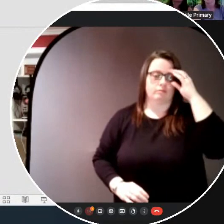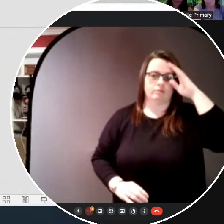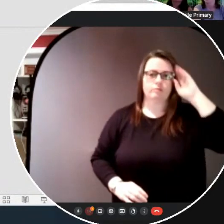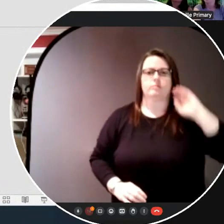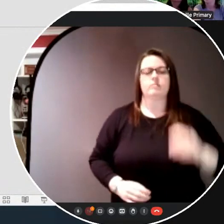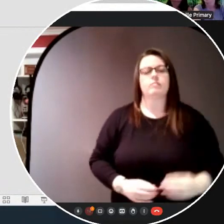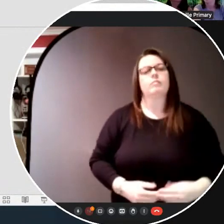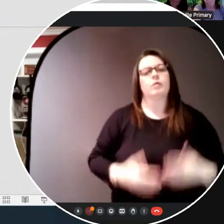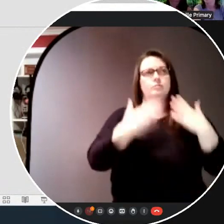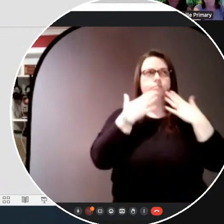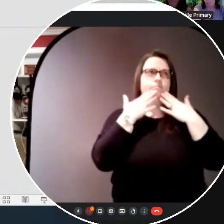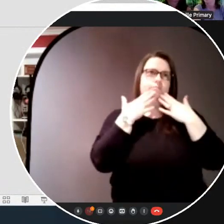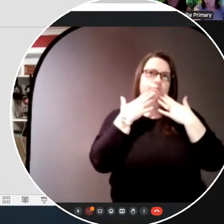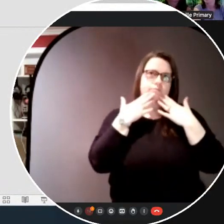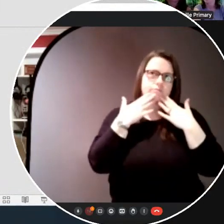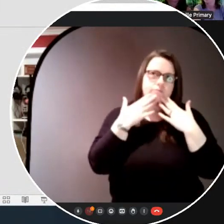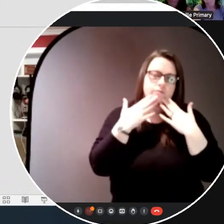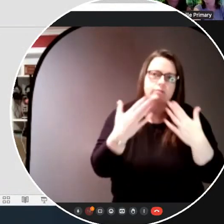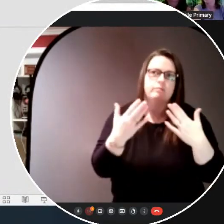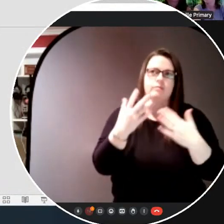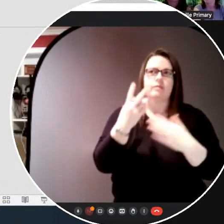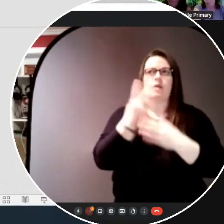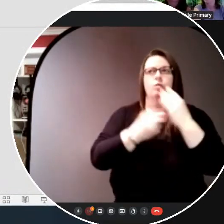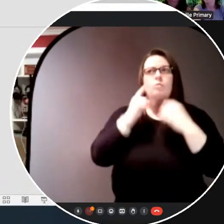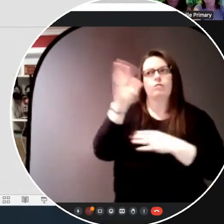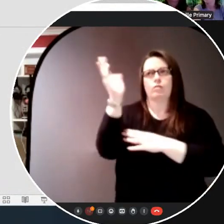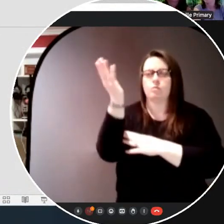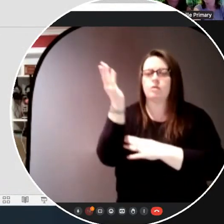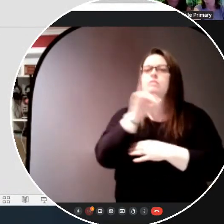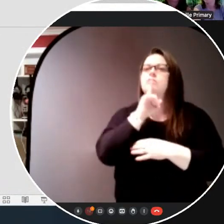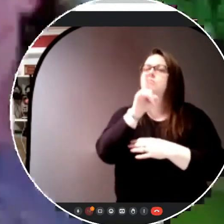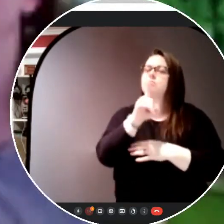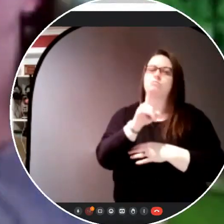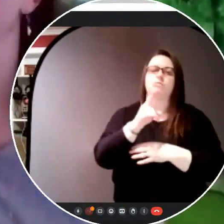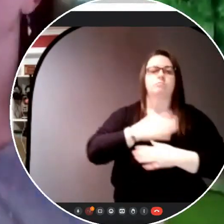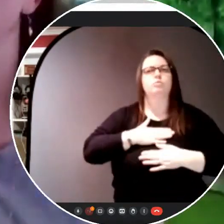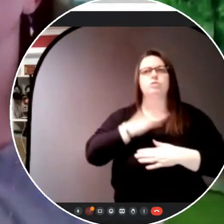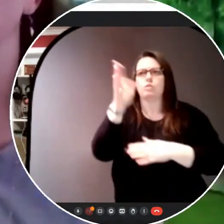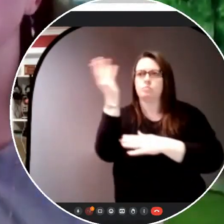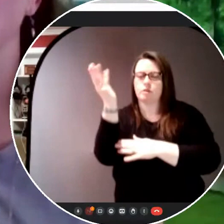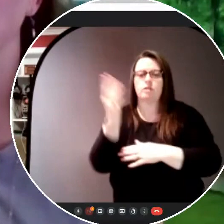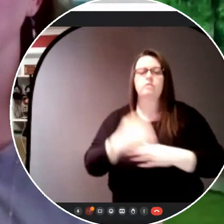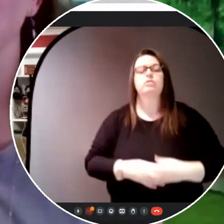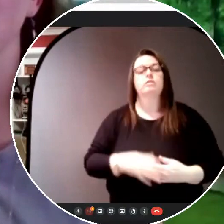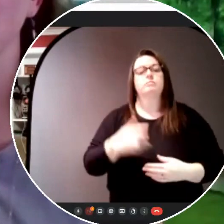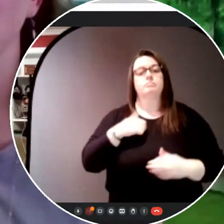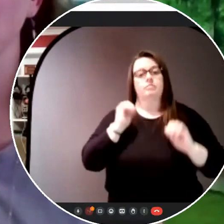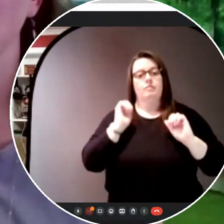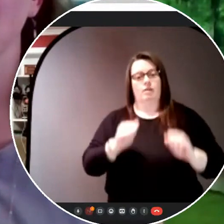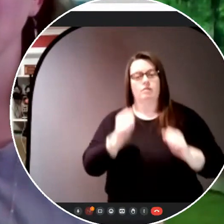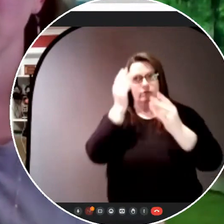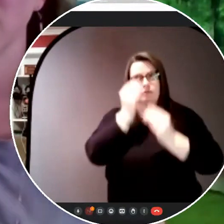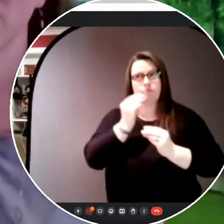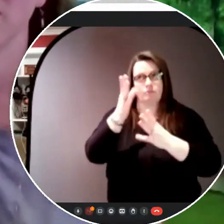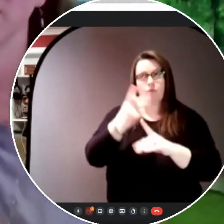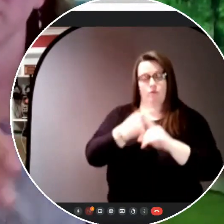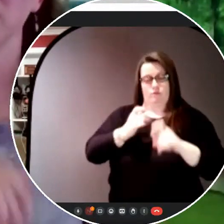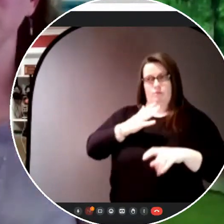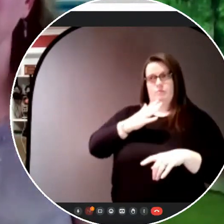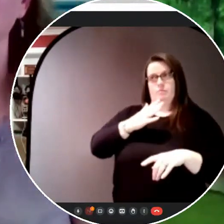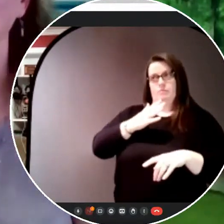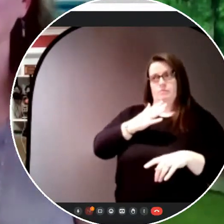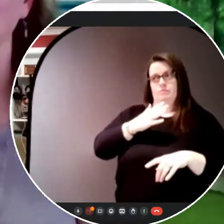Well, thank you very much for your presentation. Appreciate it very much. I can give you my assurance as chair